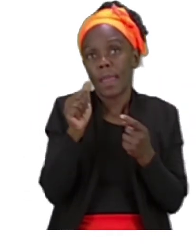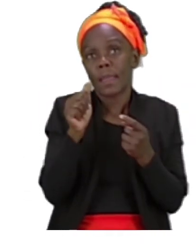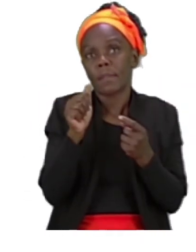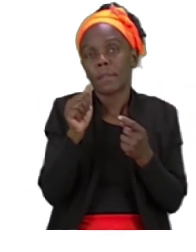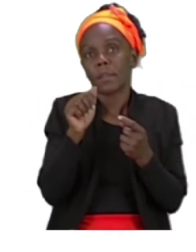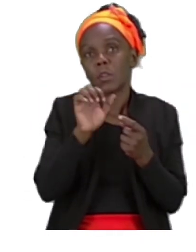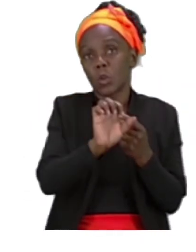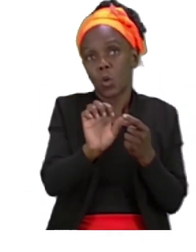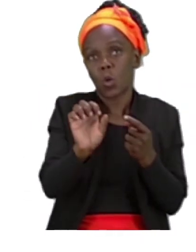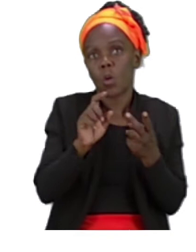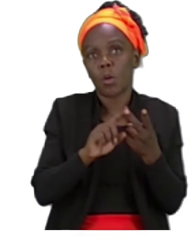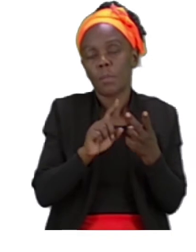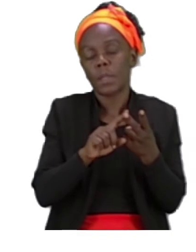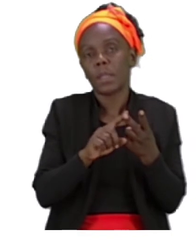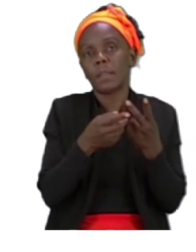B, they,